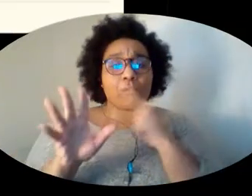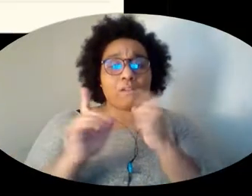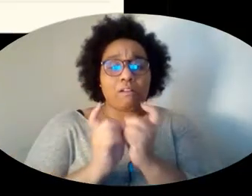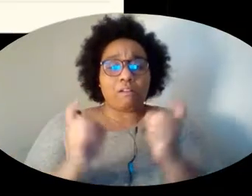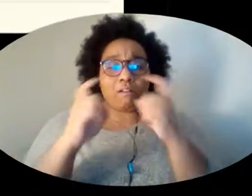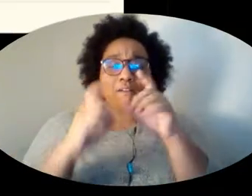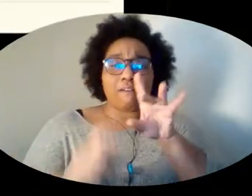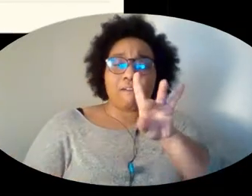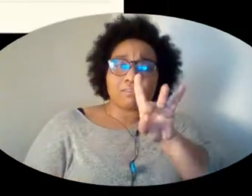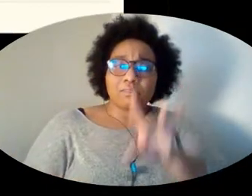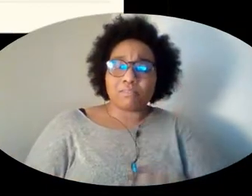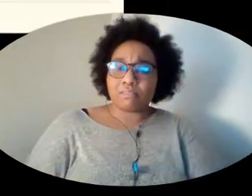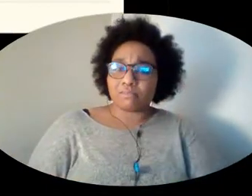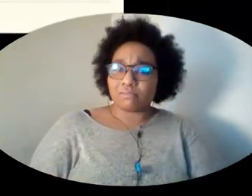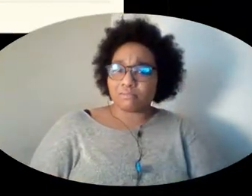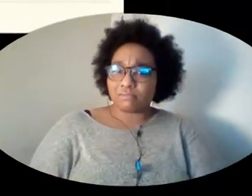octagon